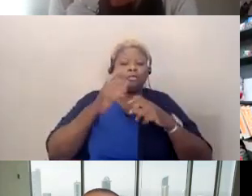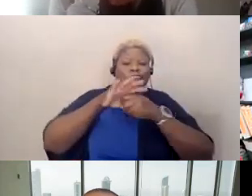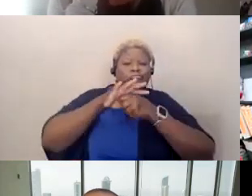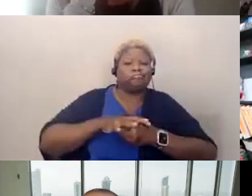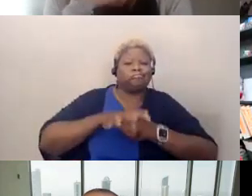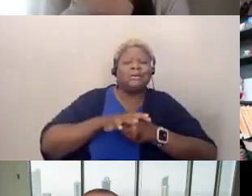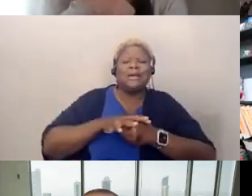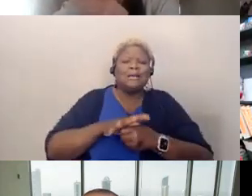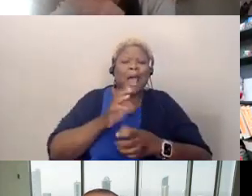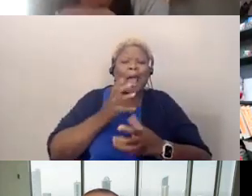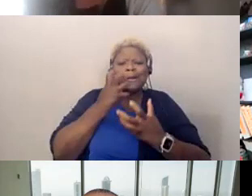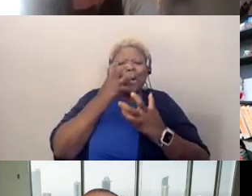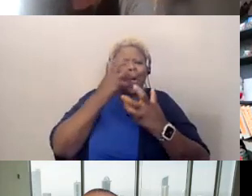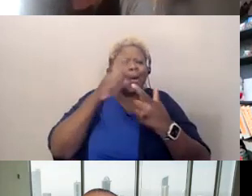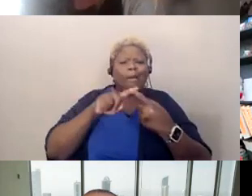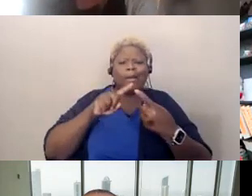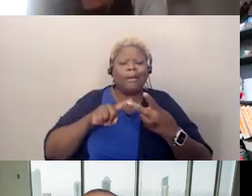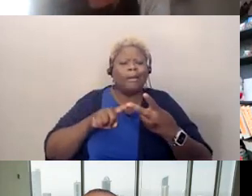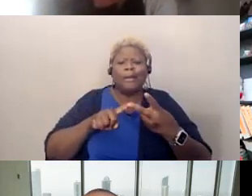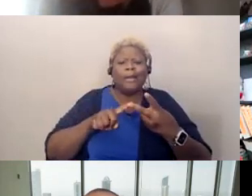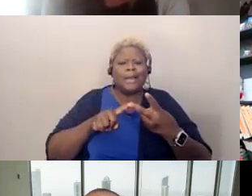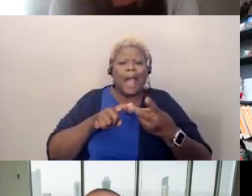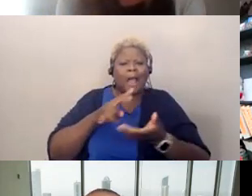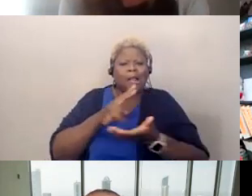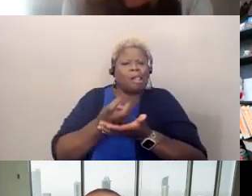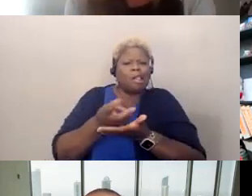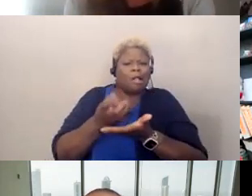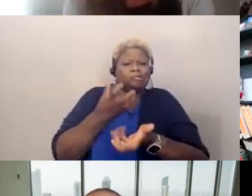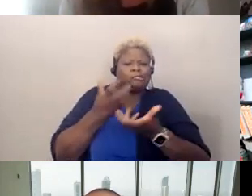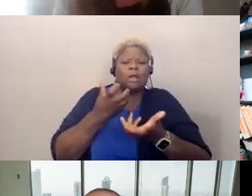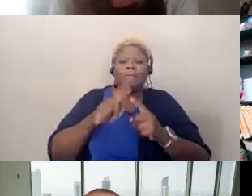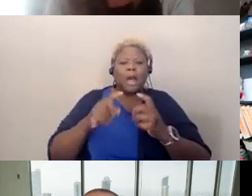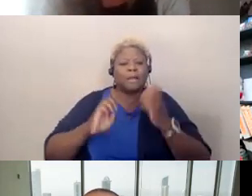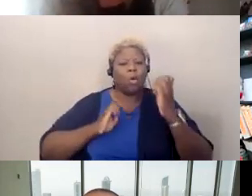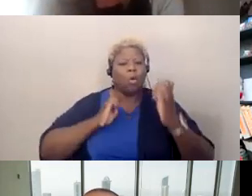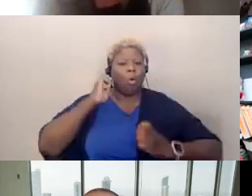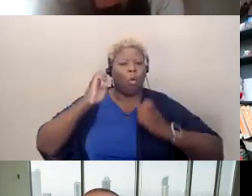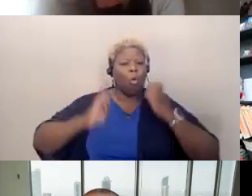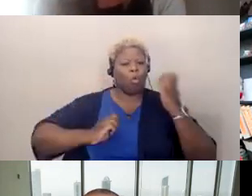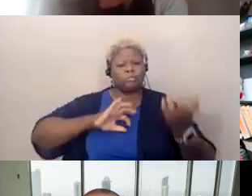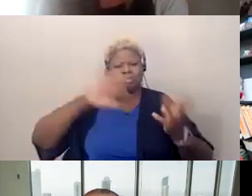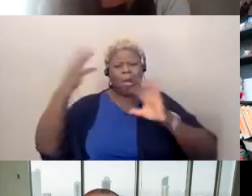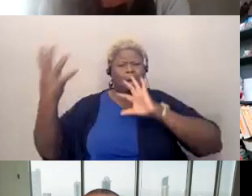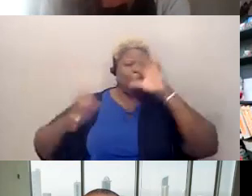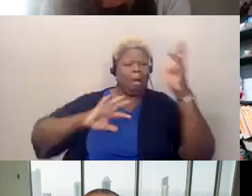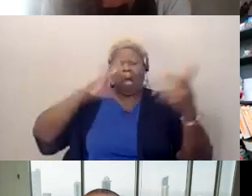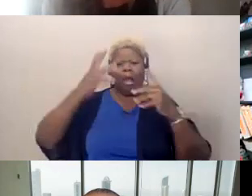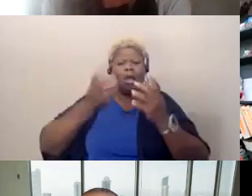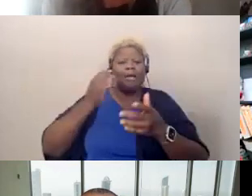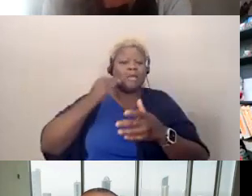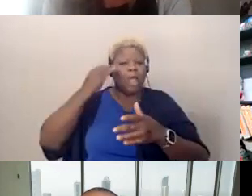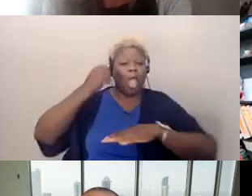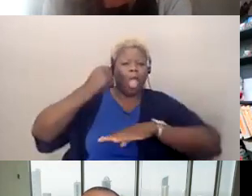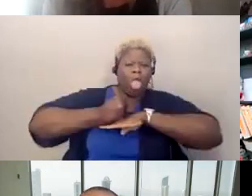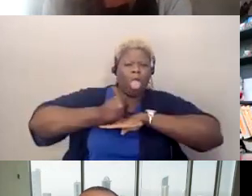or upset or throwing a tantrum, but they are so emotionally dysregulated that they're banging their head on a concrete floor.